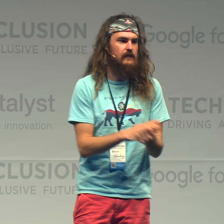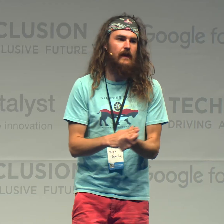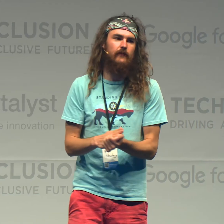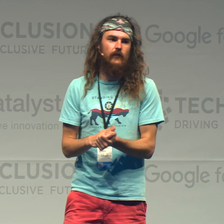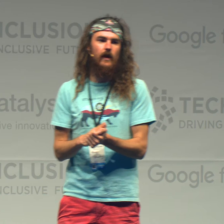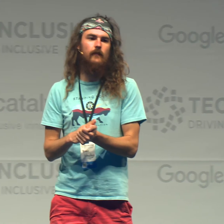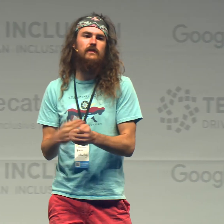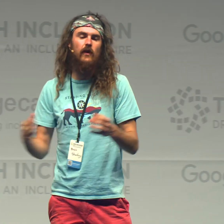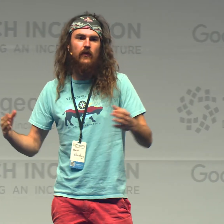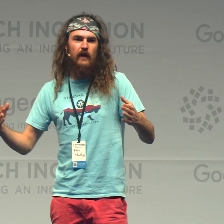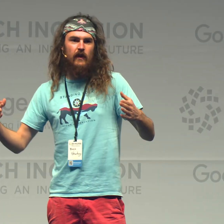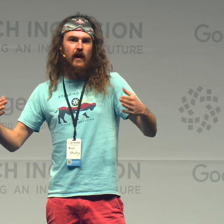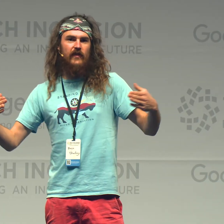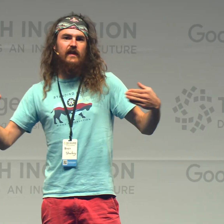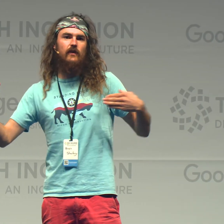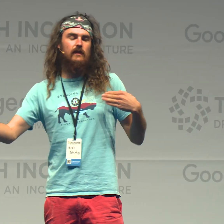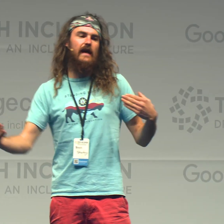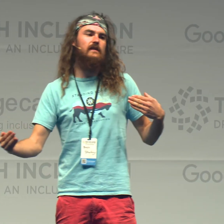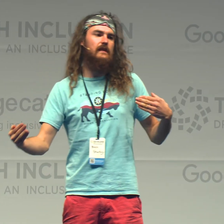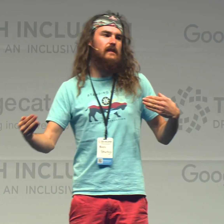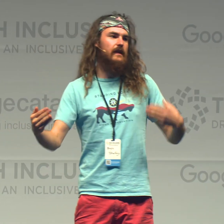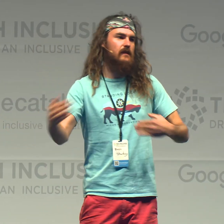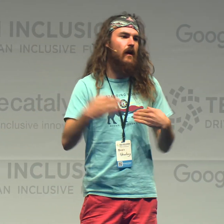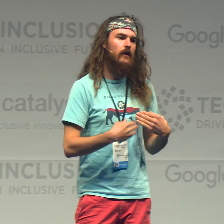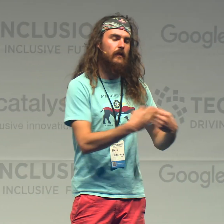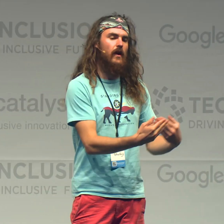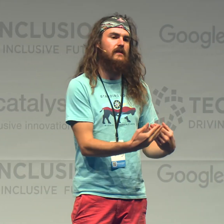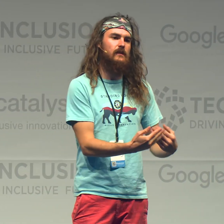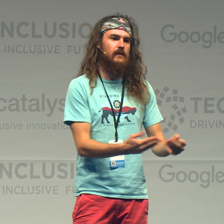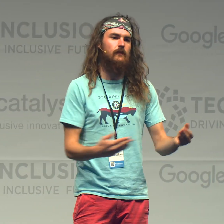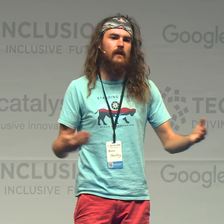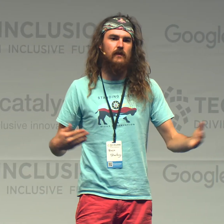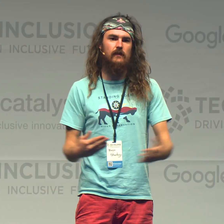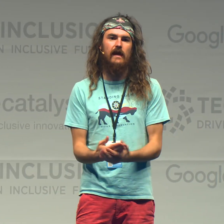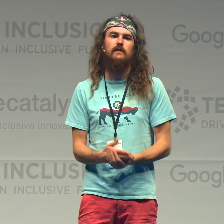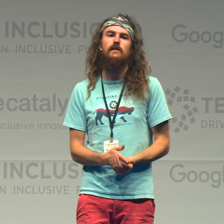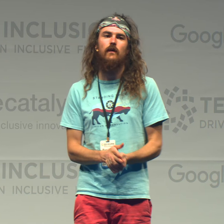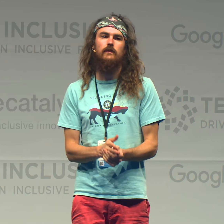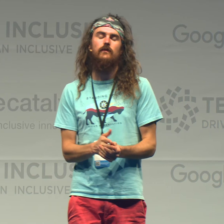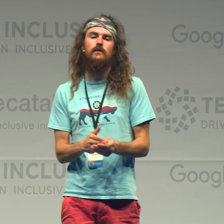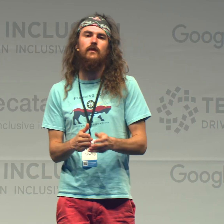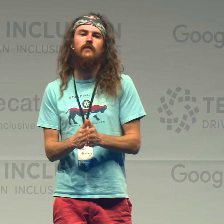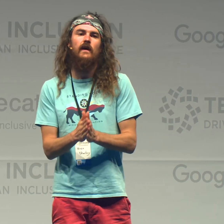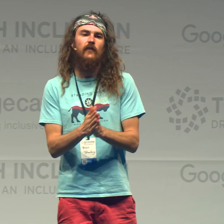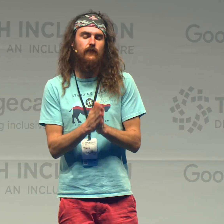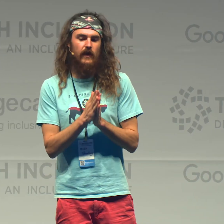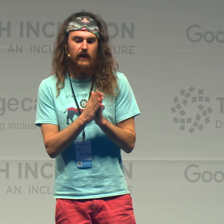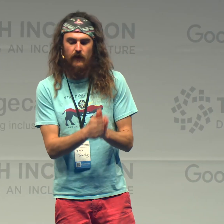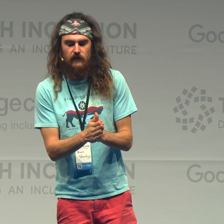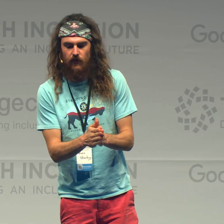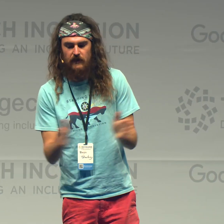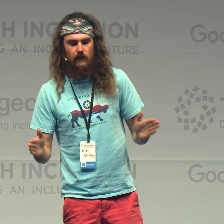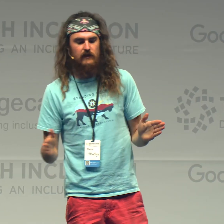still be enslaved. So I think that those legacies, like it's an ongoing process, but sometimes those legacies also serve to